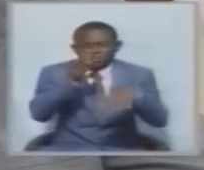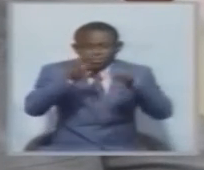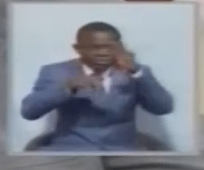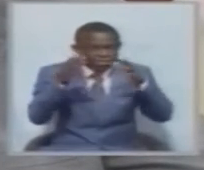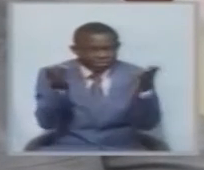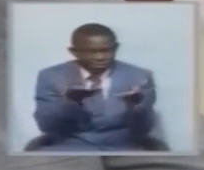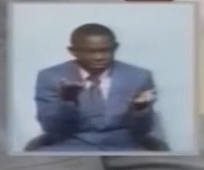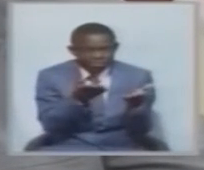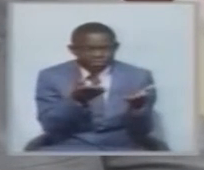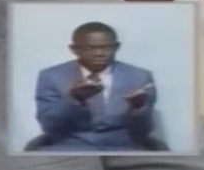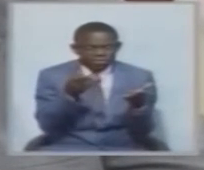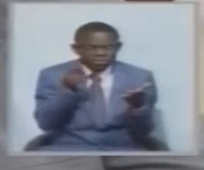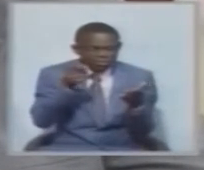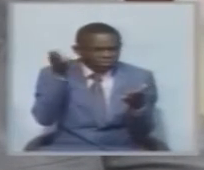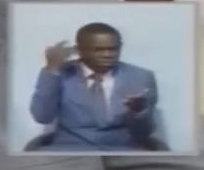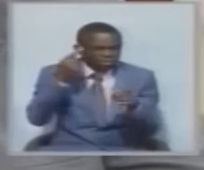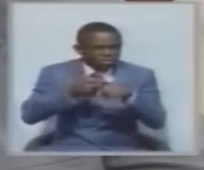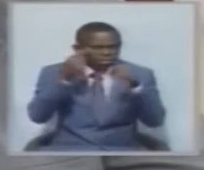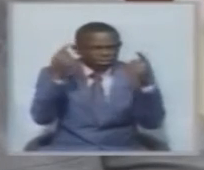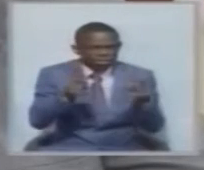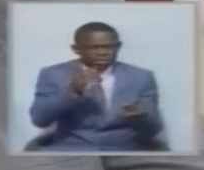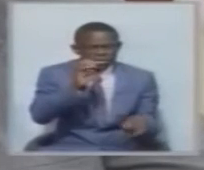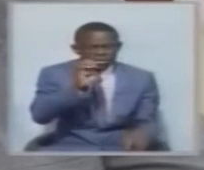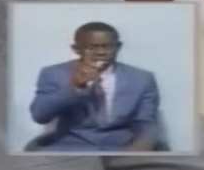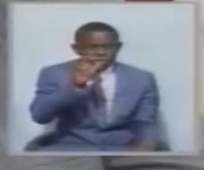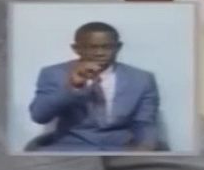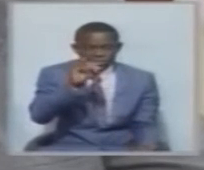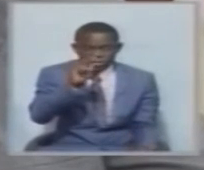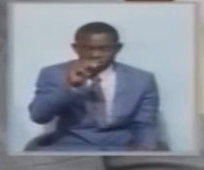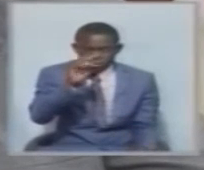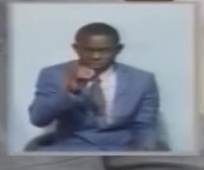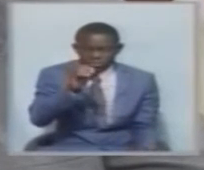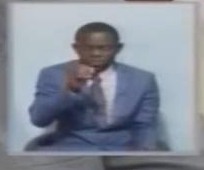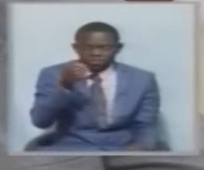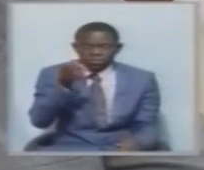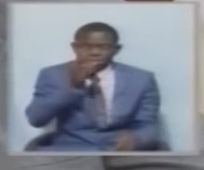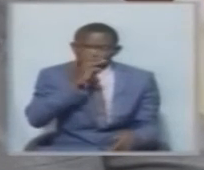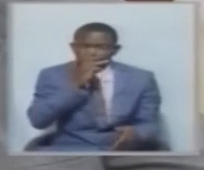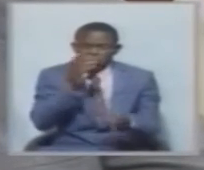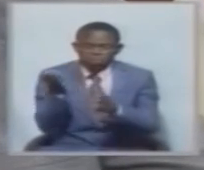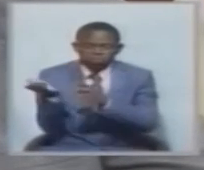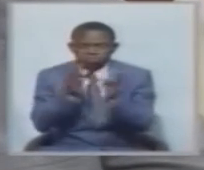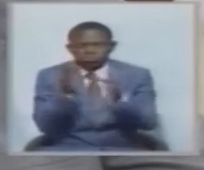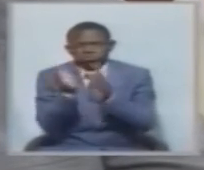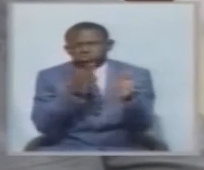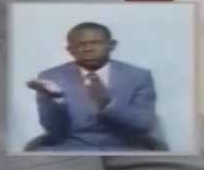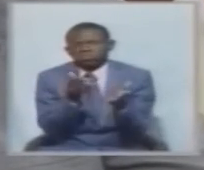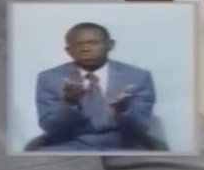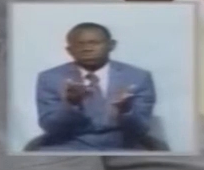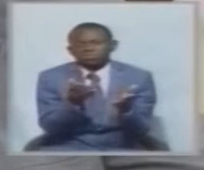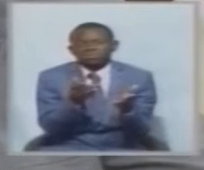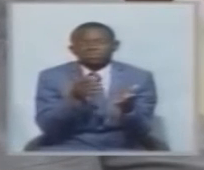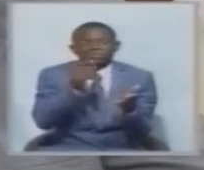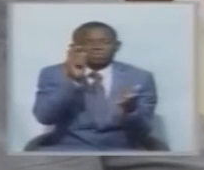El Nino, and what this has done is to impact negatively on agriculture production, especially our staple food,